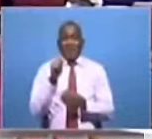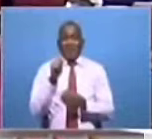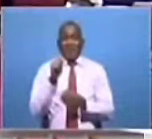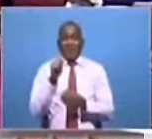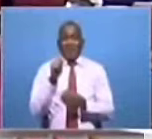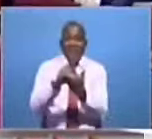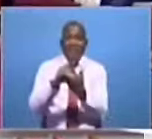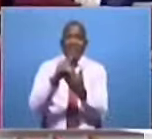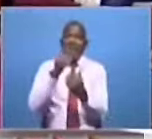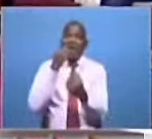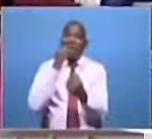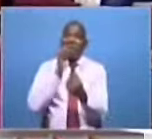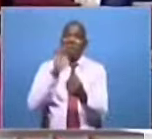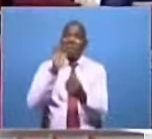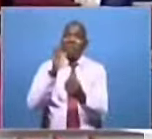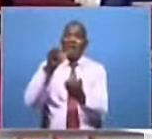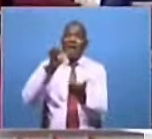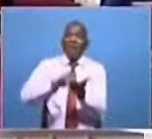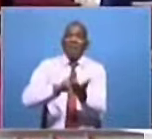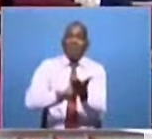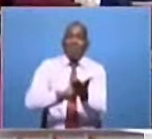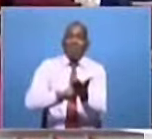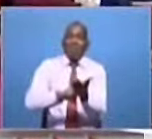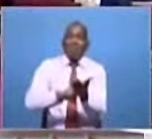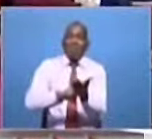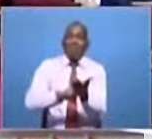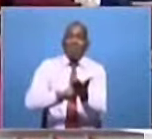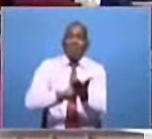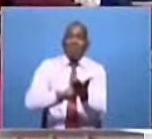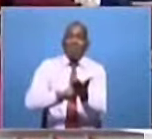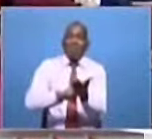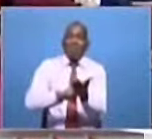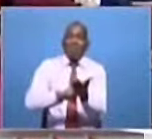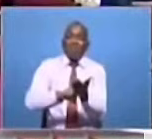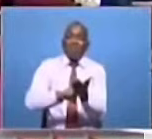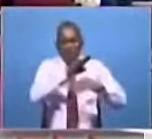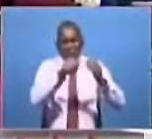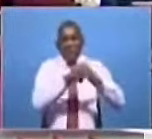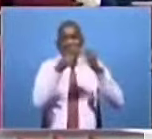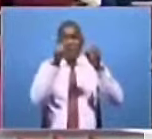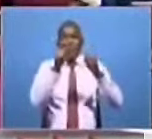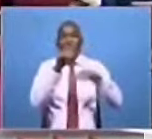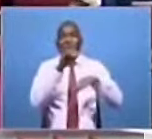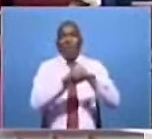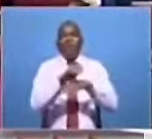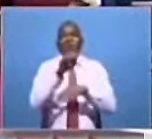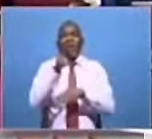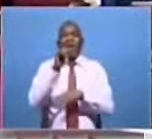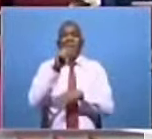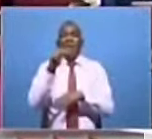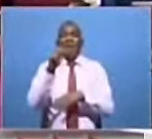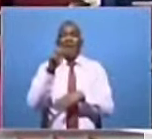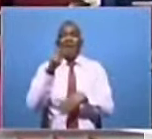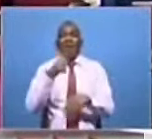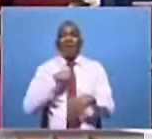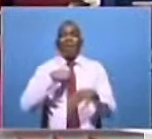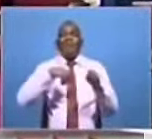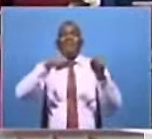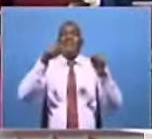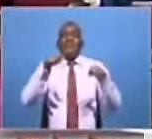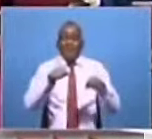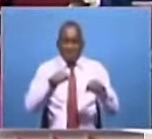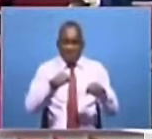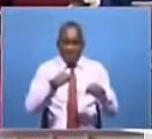filed, the date on which the trial was conducted, these are matters of fact. So I could